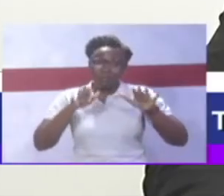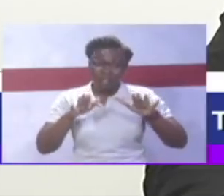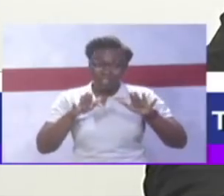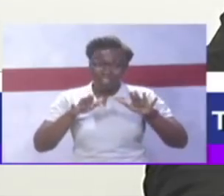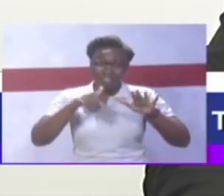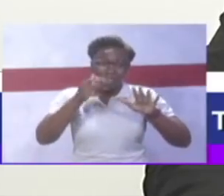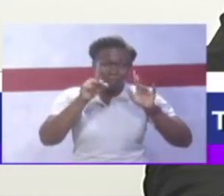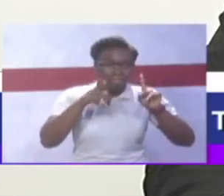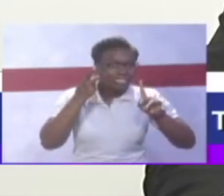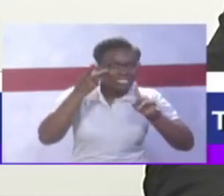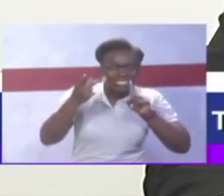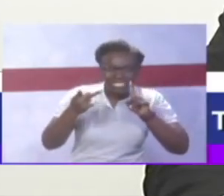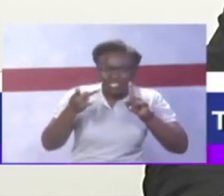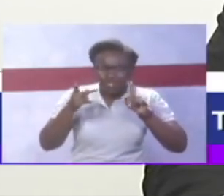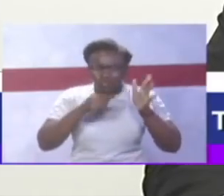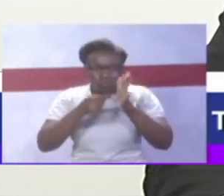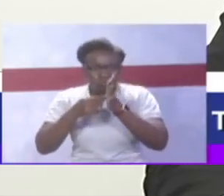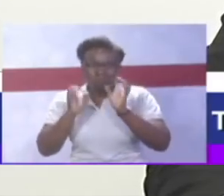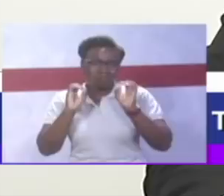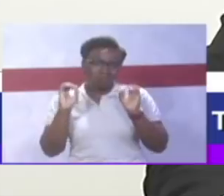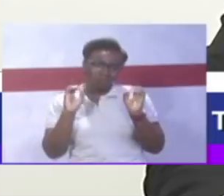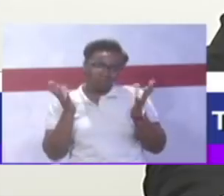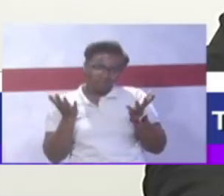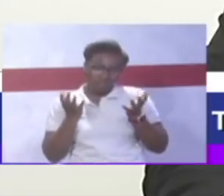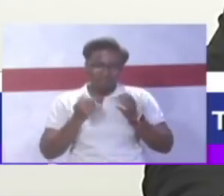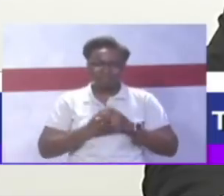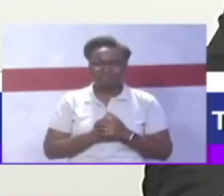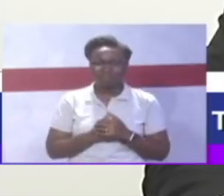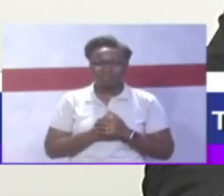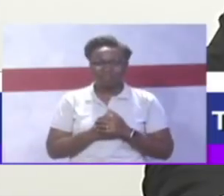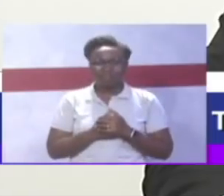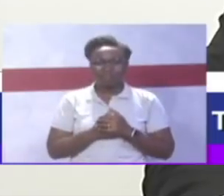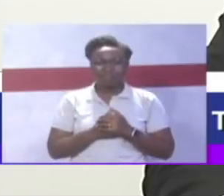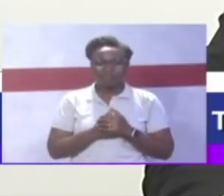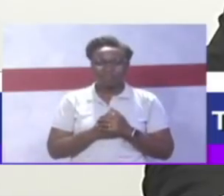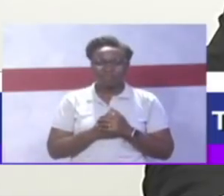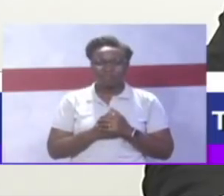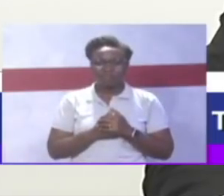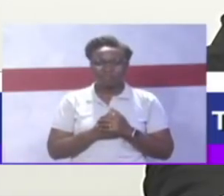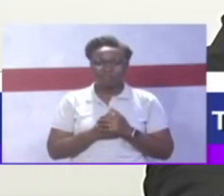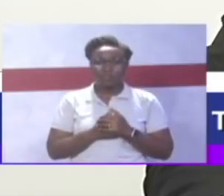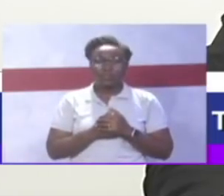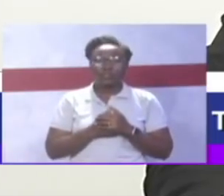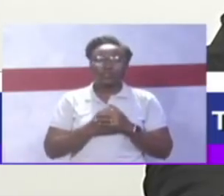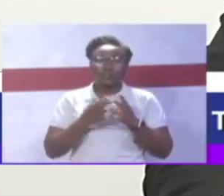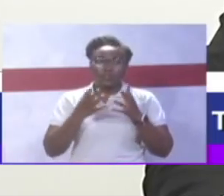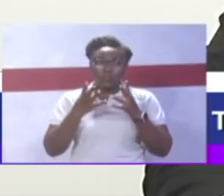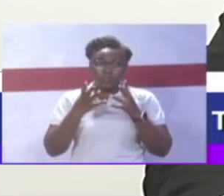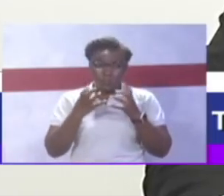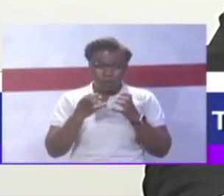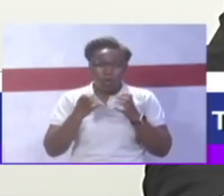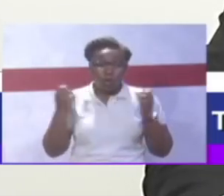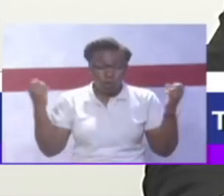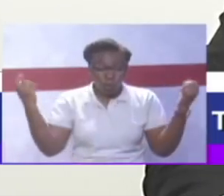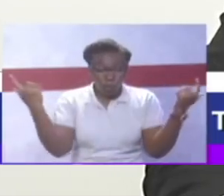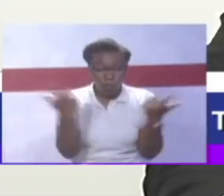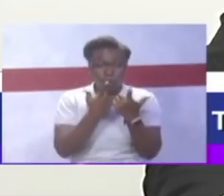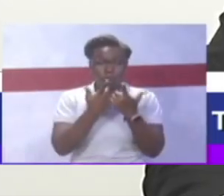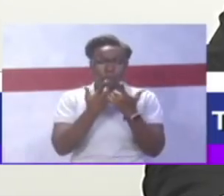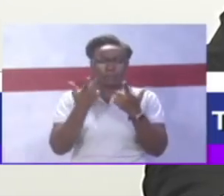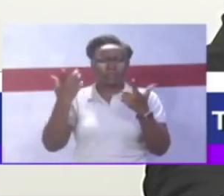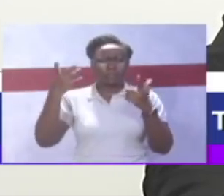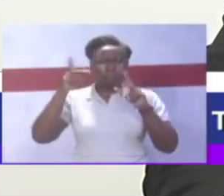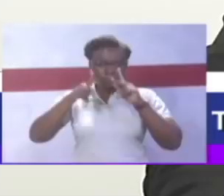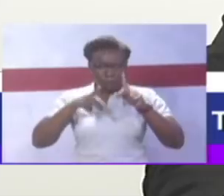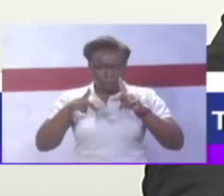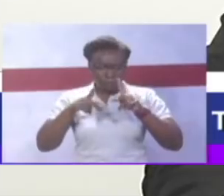to go back to what we have been saying since last year. It's an invisible pathogen, and we need everyone to take all the public health precautions. Just because you